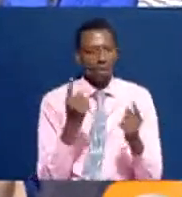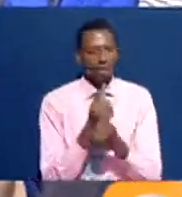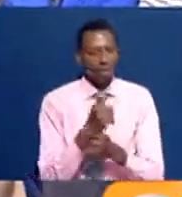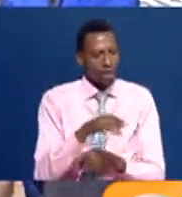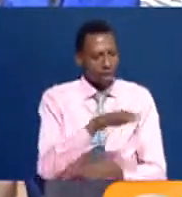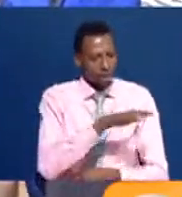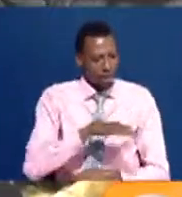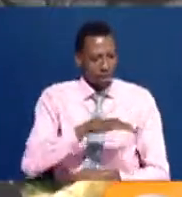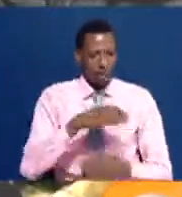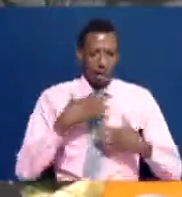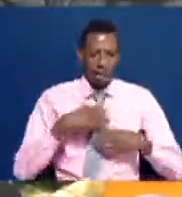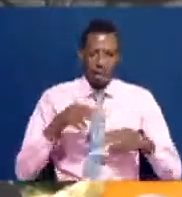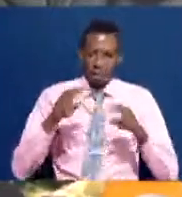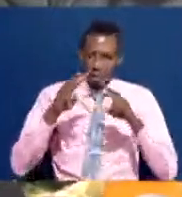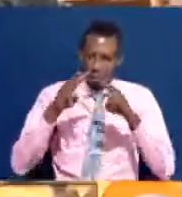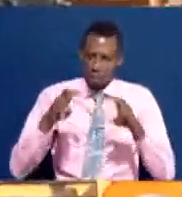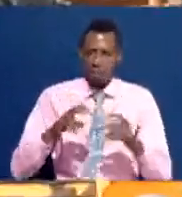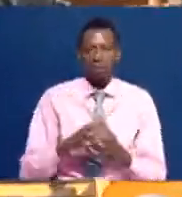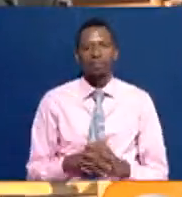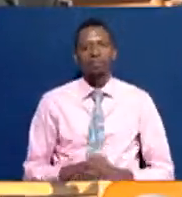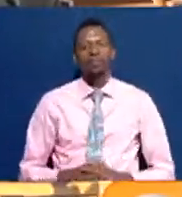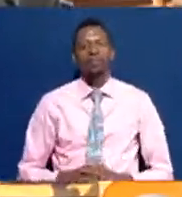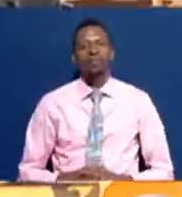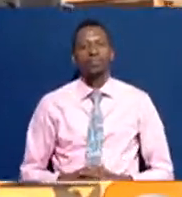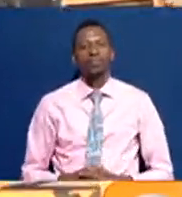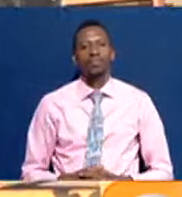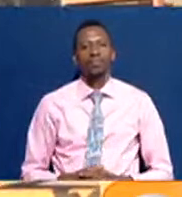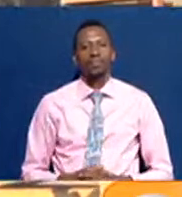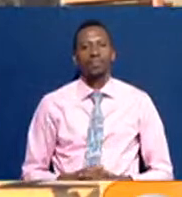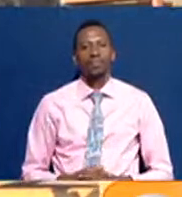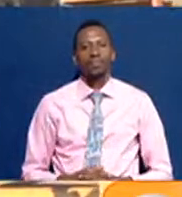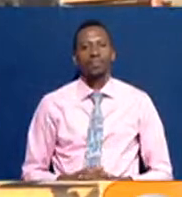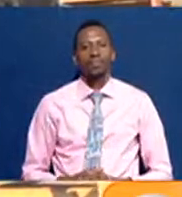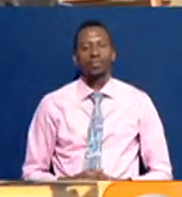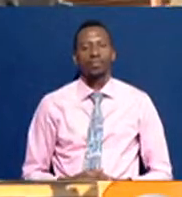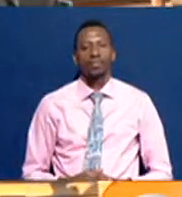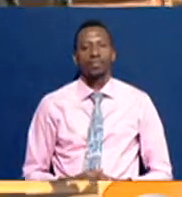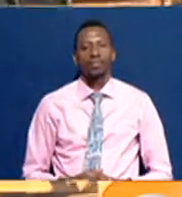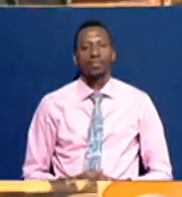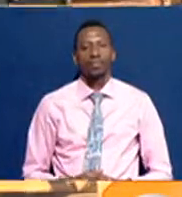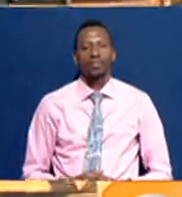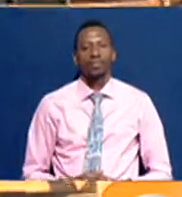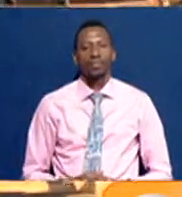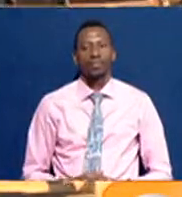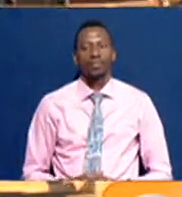watu waangaliwe. Crispin Otieno for Citizen TV, Kisii.